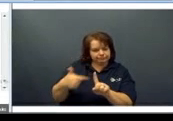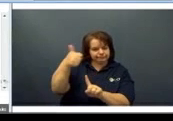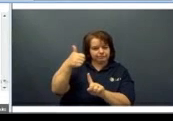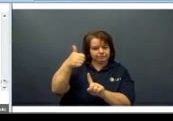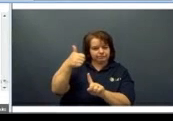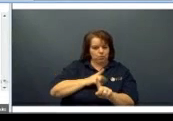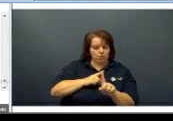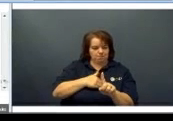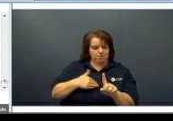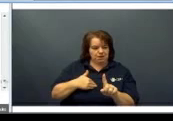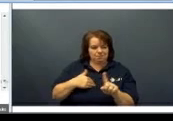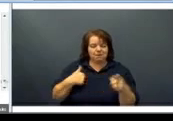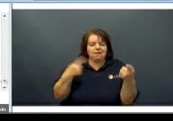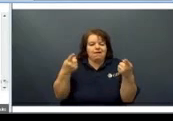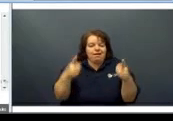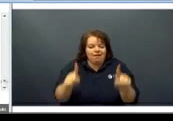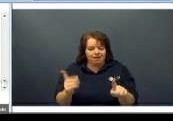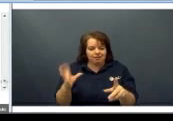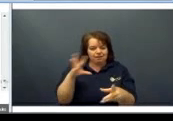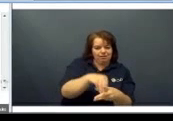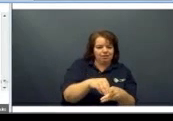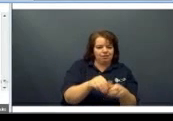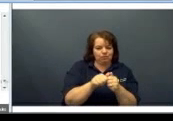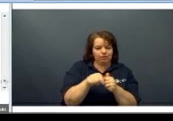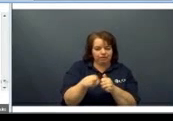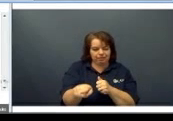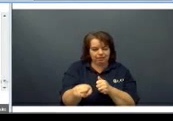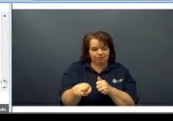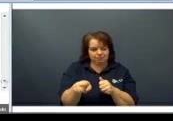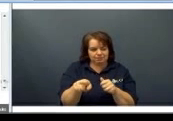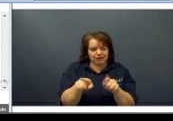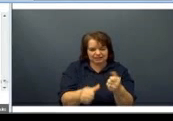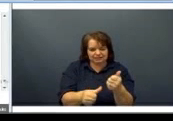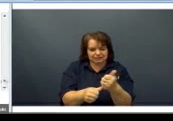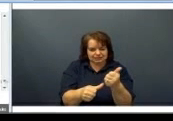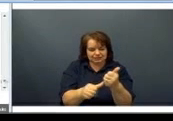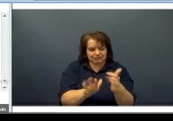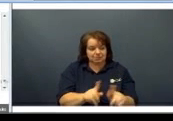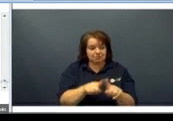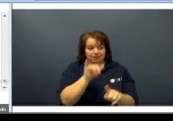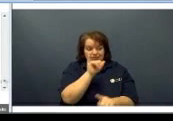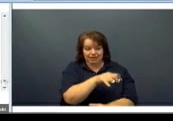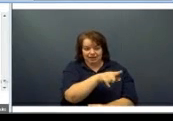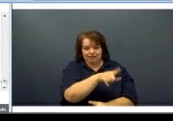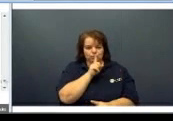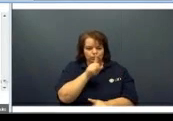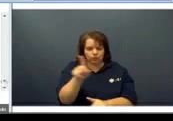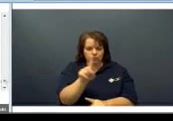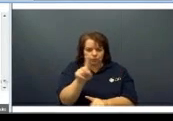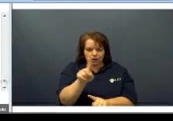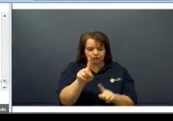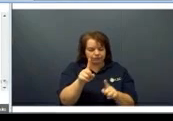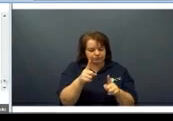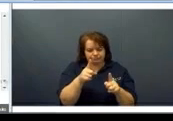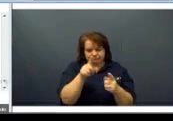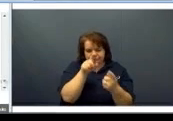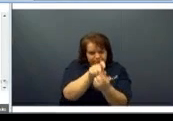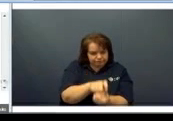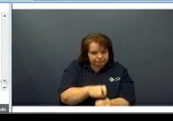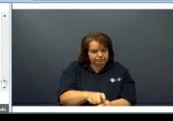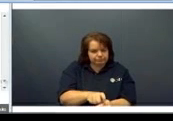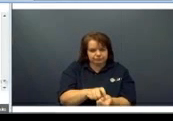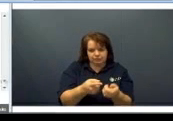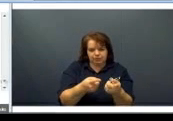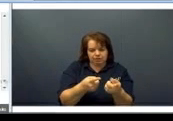the board member. I just happen to sit in for him as the liaison. But this is where really the nuts and bolts and